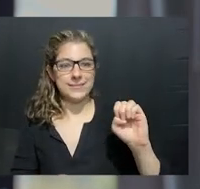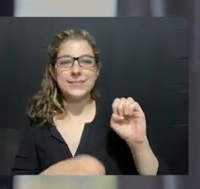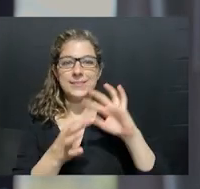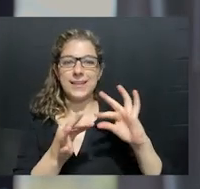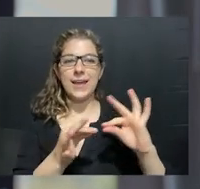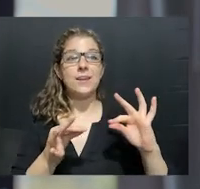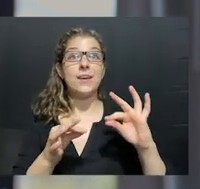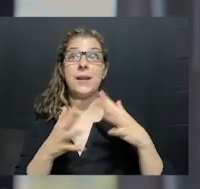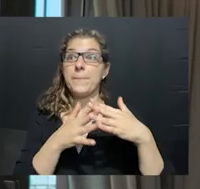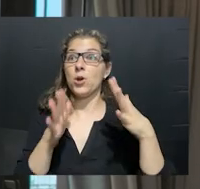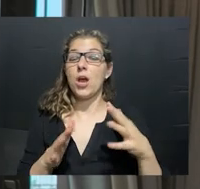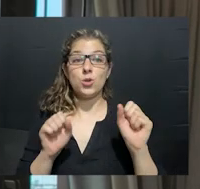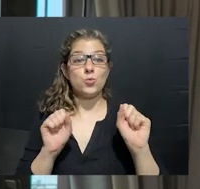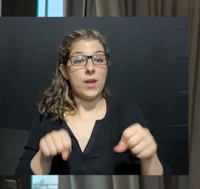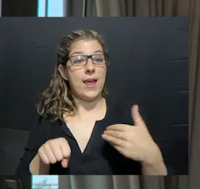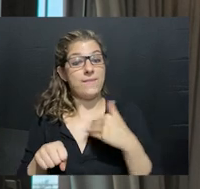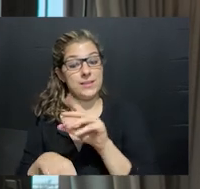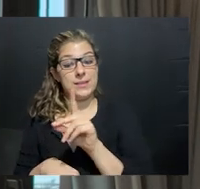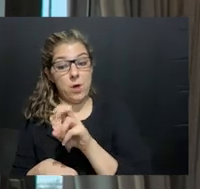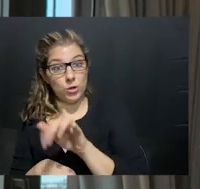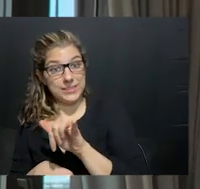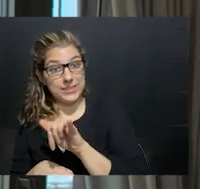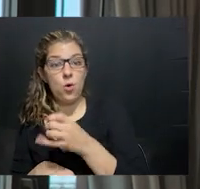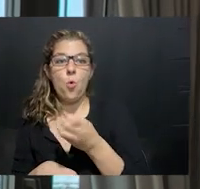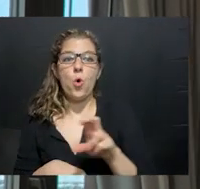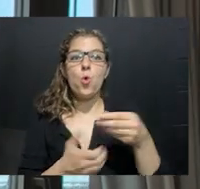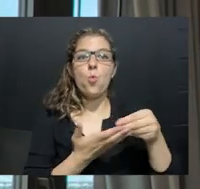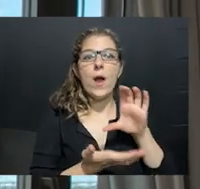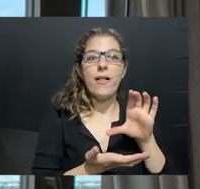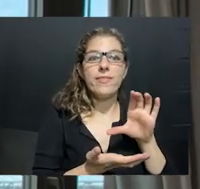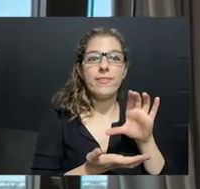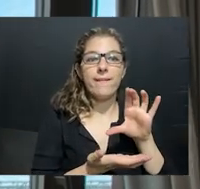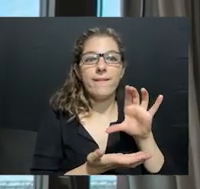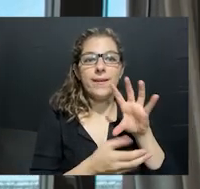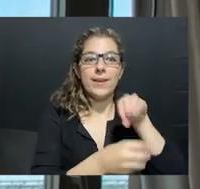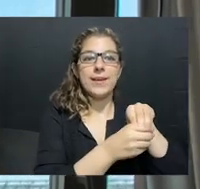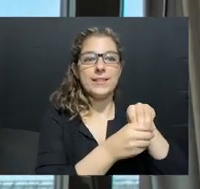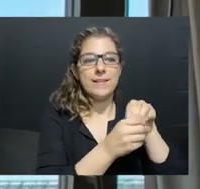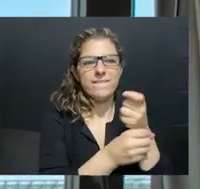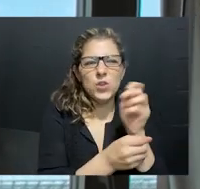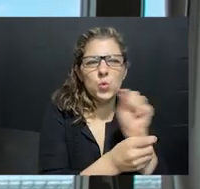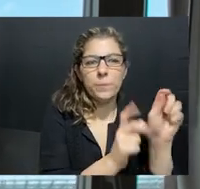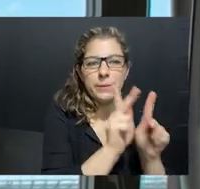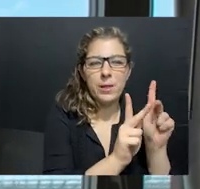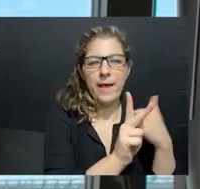in America you can have democracy or you can have wealth concentrated in the hands of the very few, but you can't have